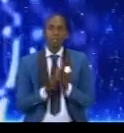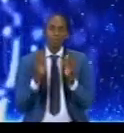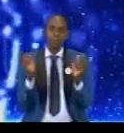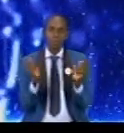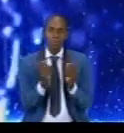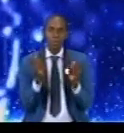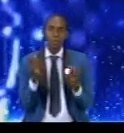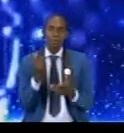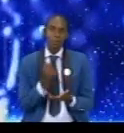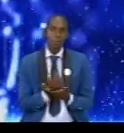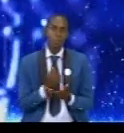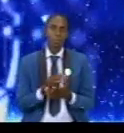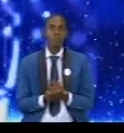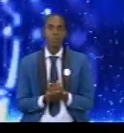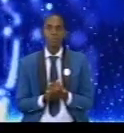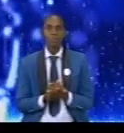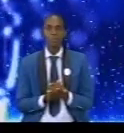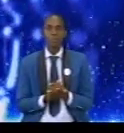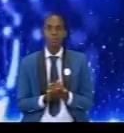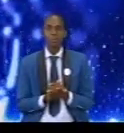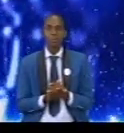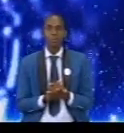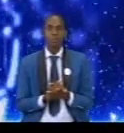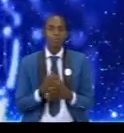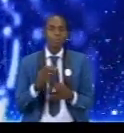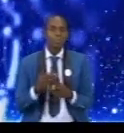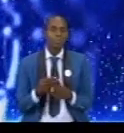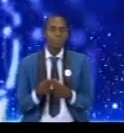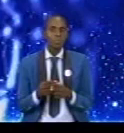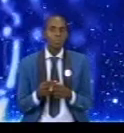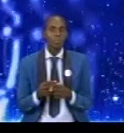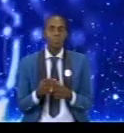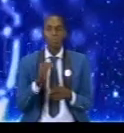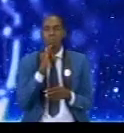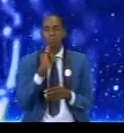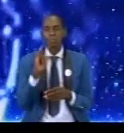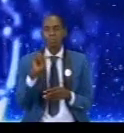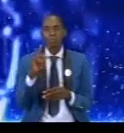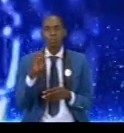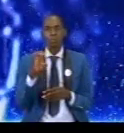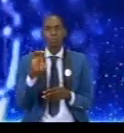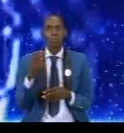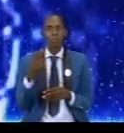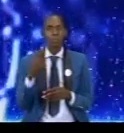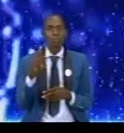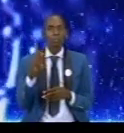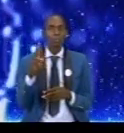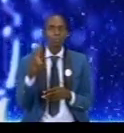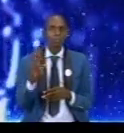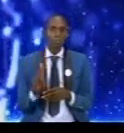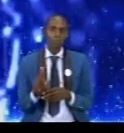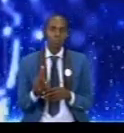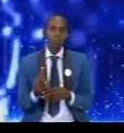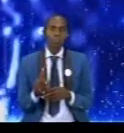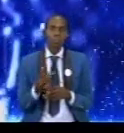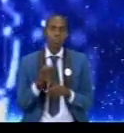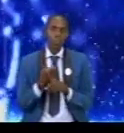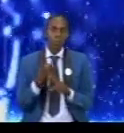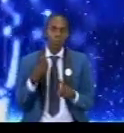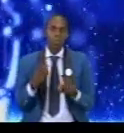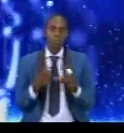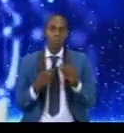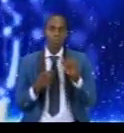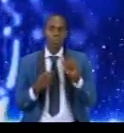Hallelujah. Amen. My name is Asiri. I am from Umoplesia Mountain,